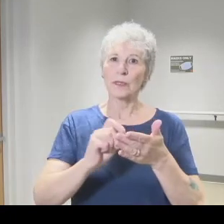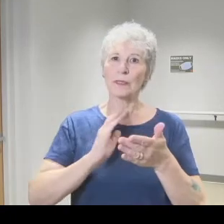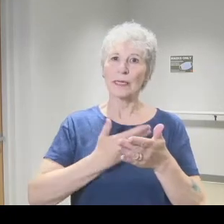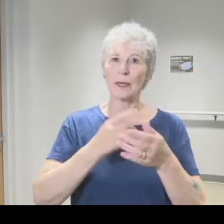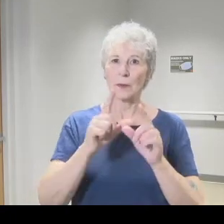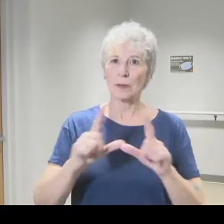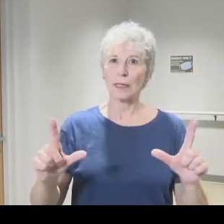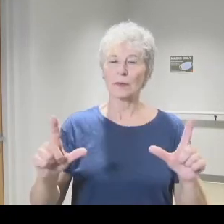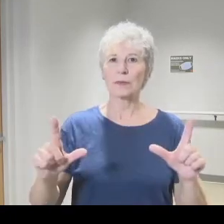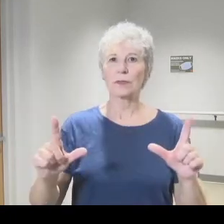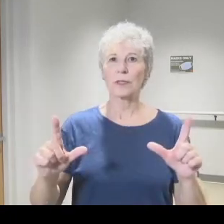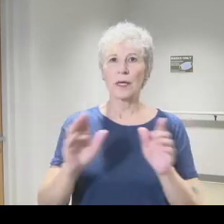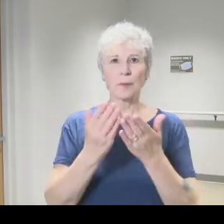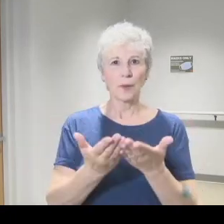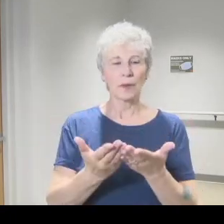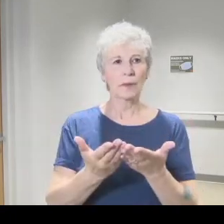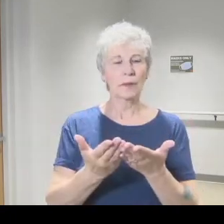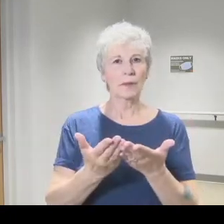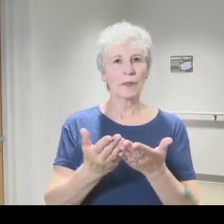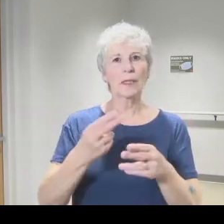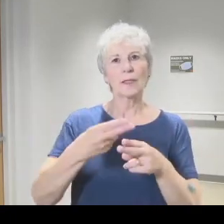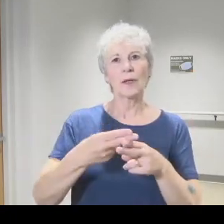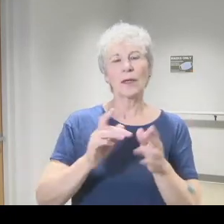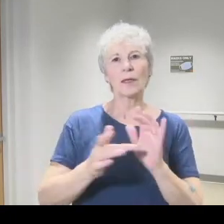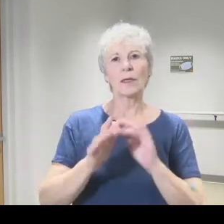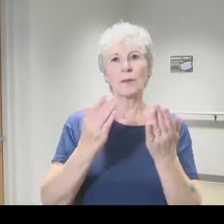language, this book called the Bible.